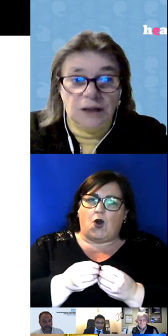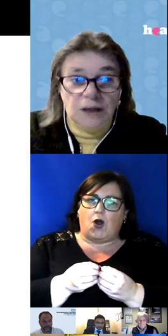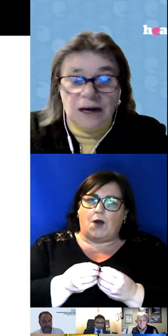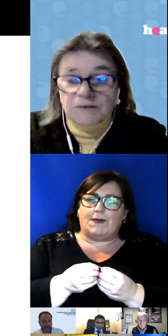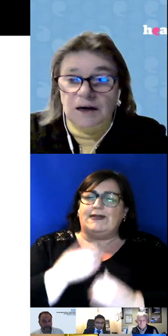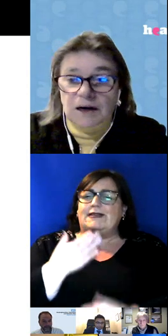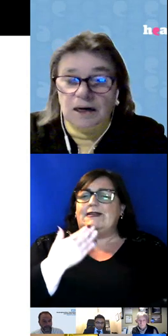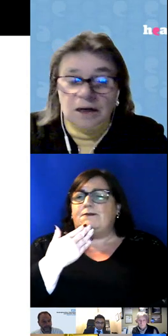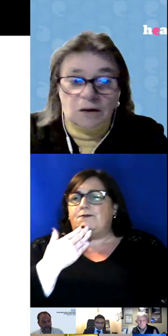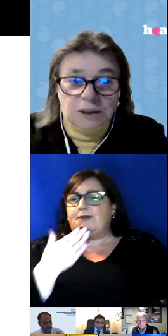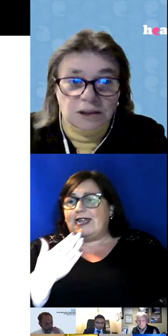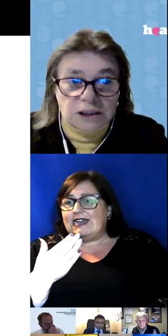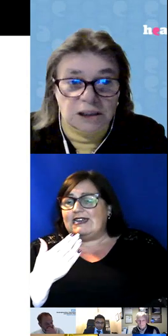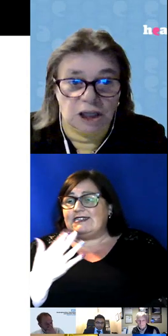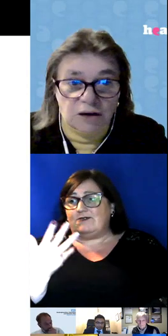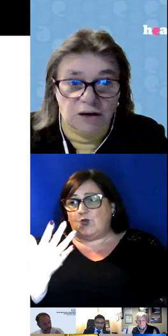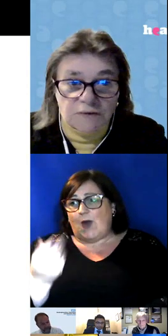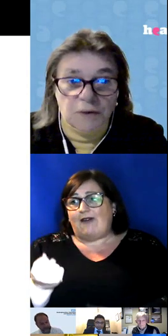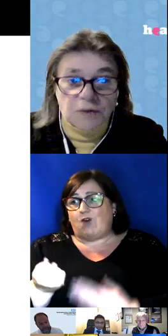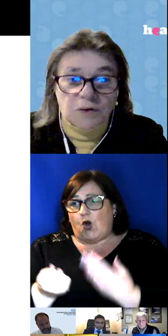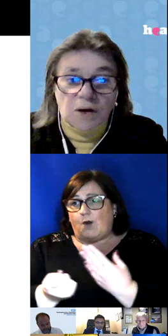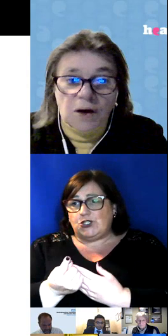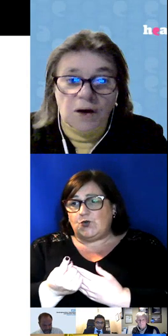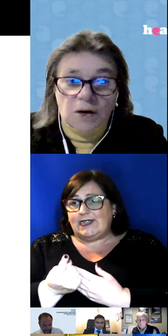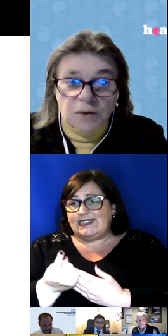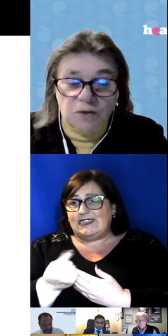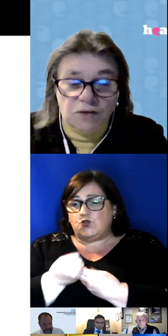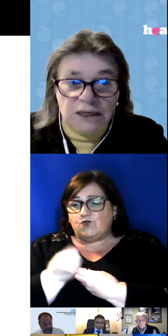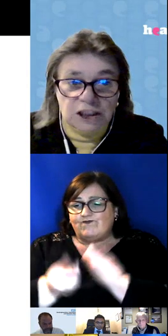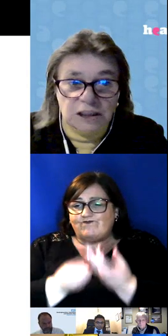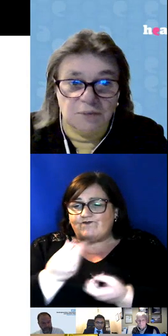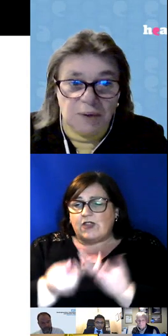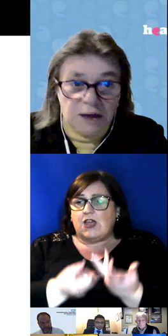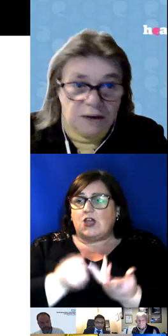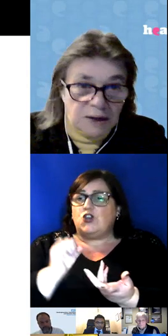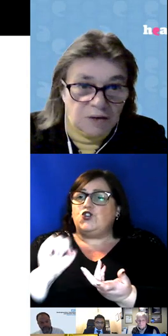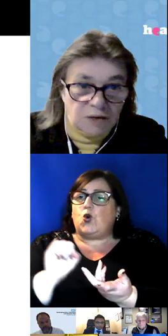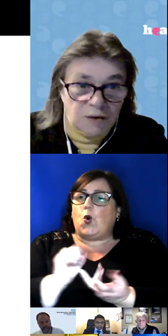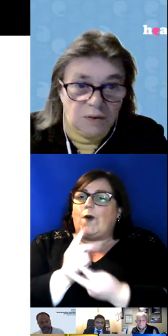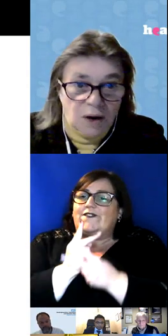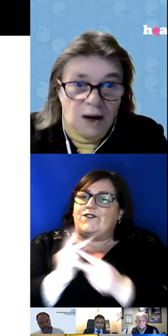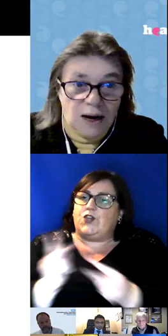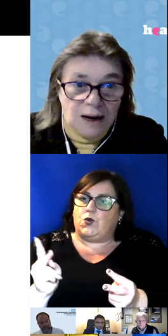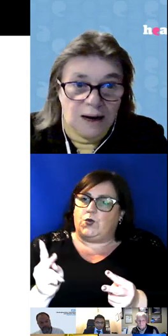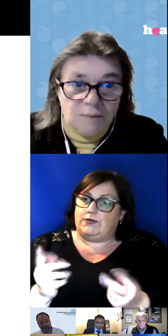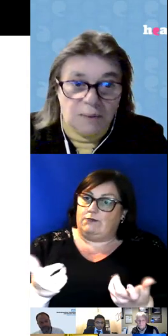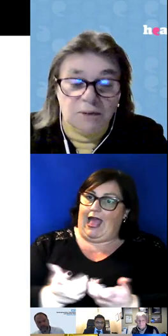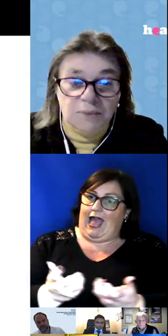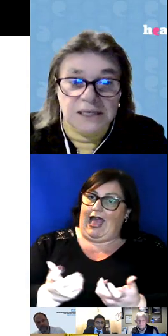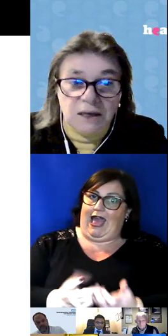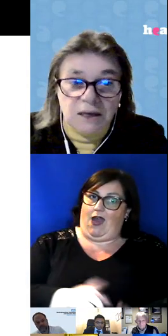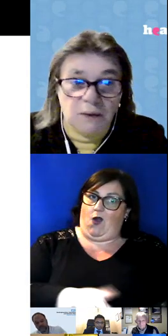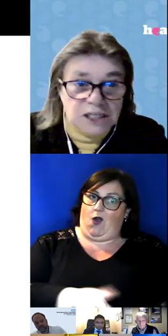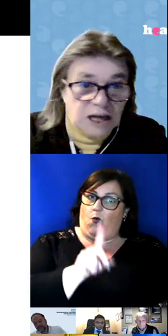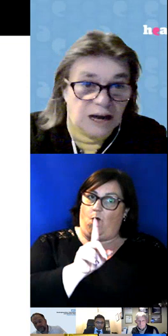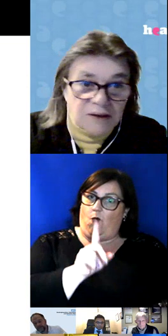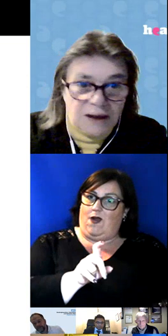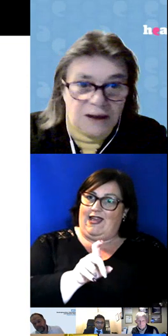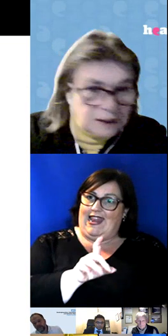you still have an opportunity to share your views on the strategy by going to by completing